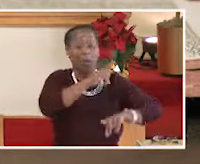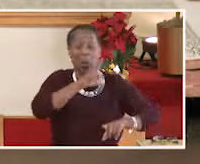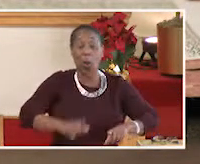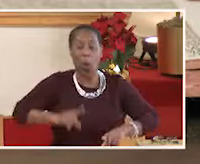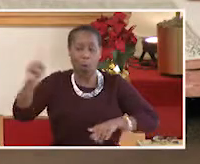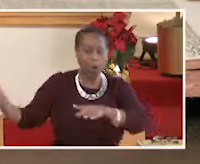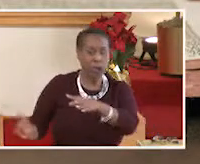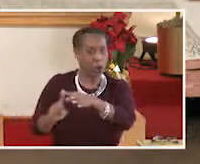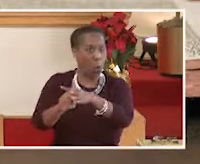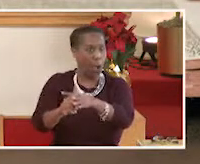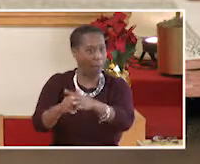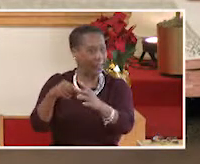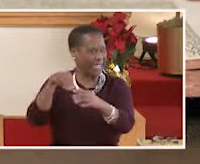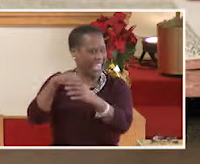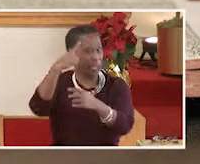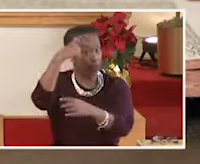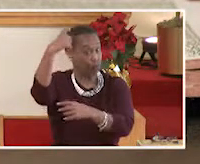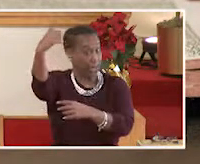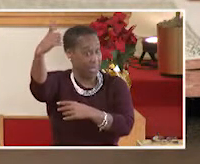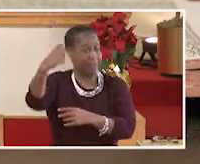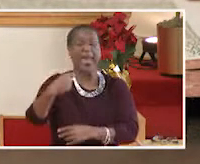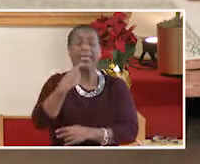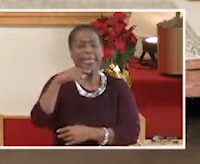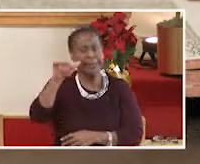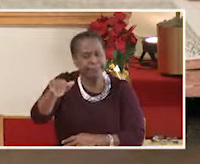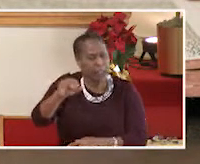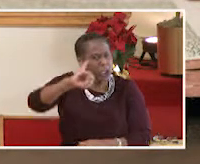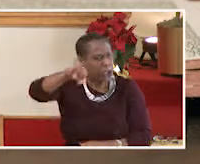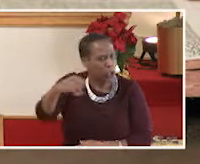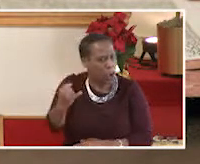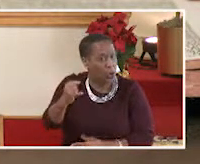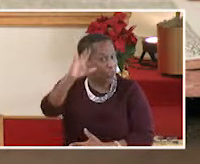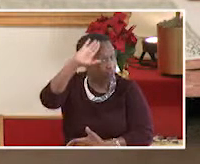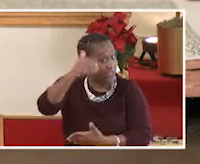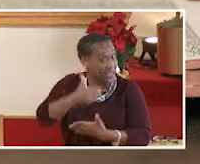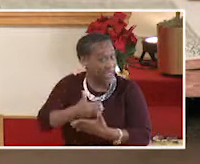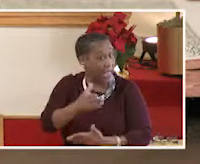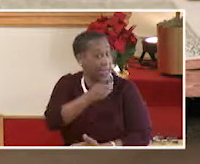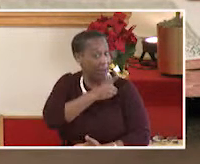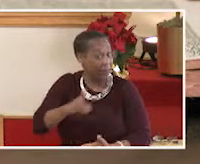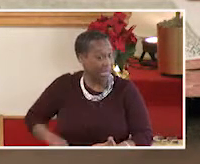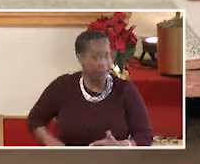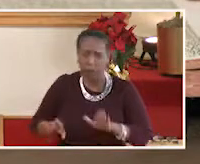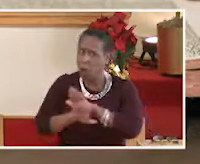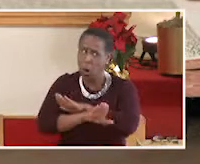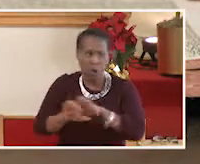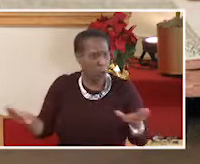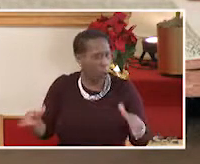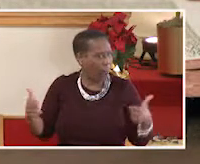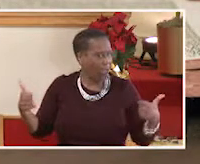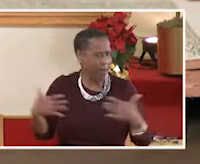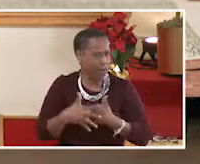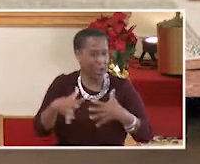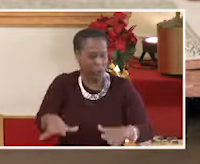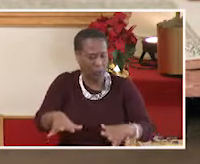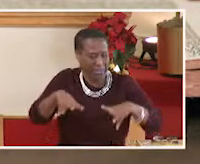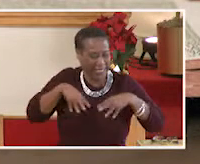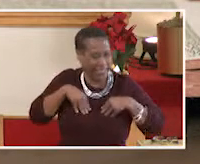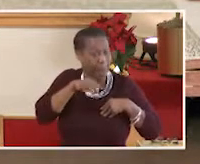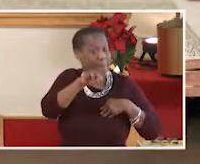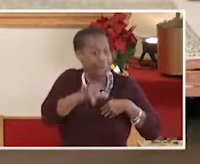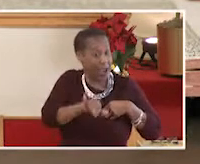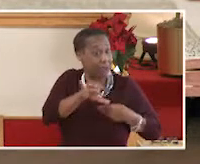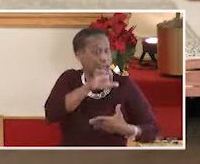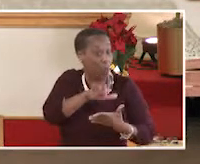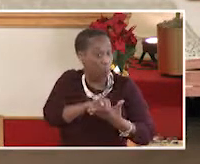him in a dream and said, "Joseph, son of David, do not be afraid to take Mary as your wife,